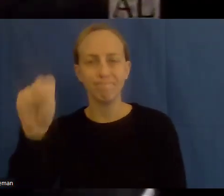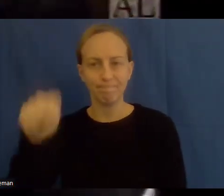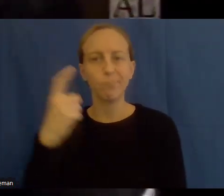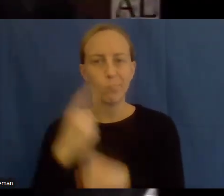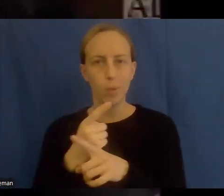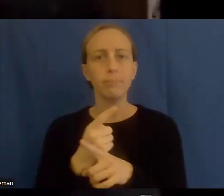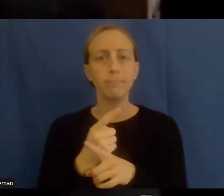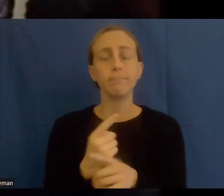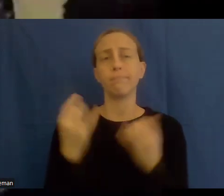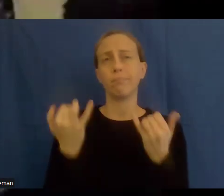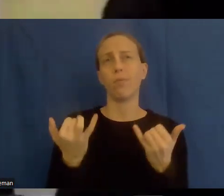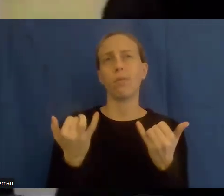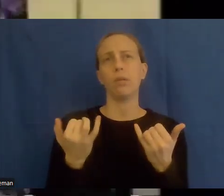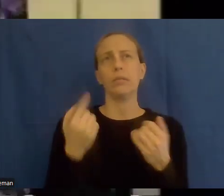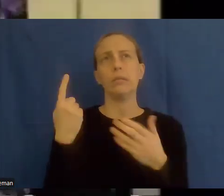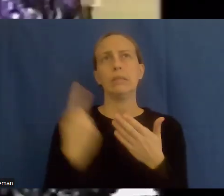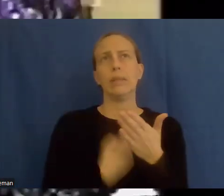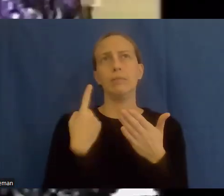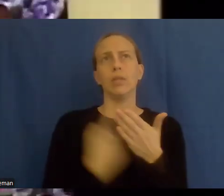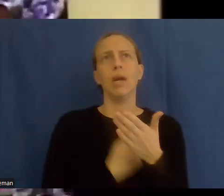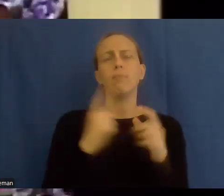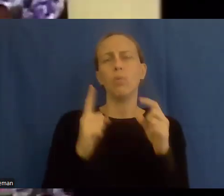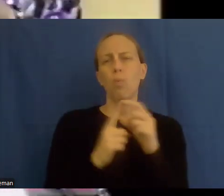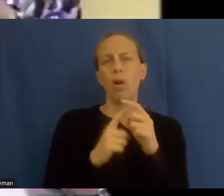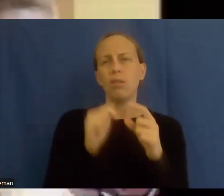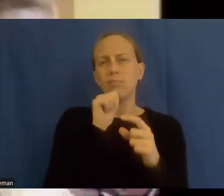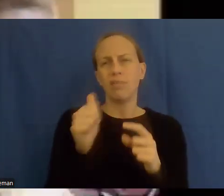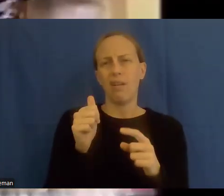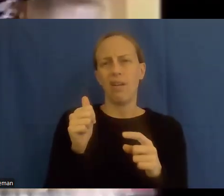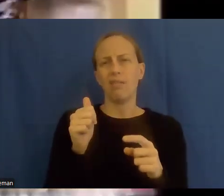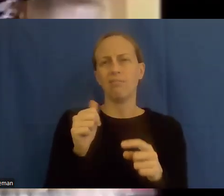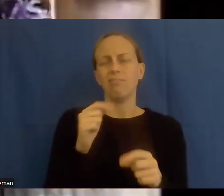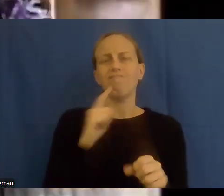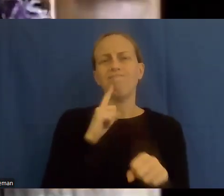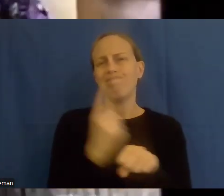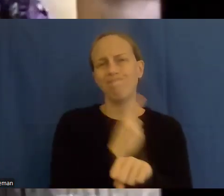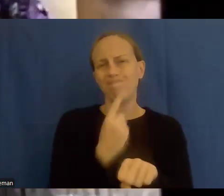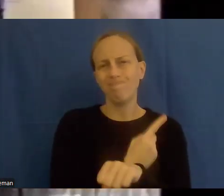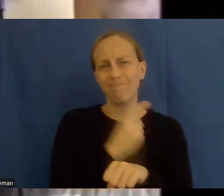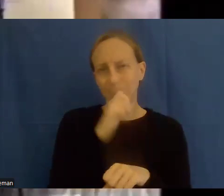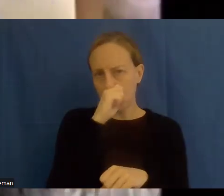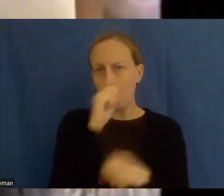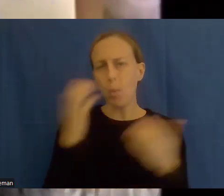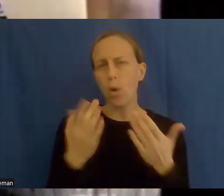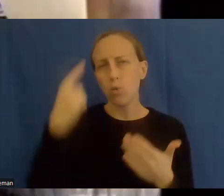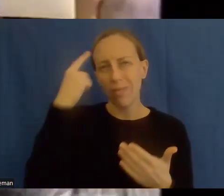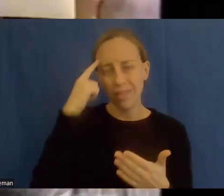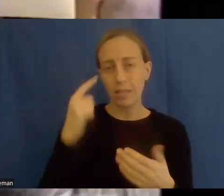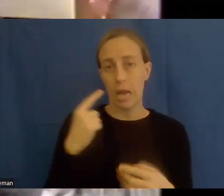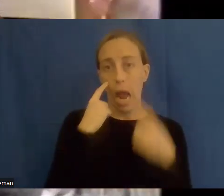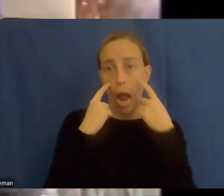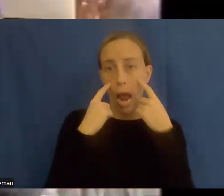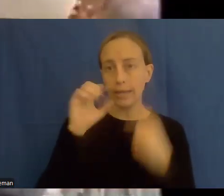misleading, because if you see the term eye spot, what do you normally think of? What word do you associate with eye spot?